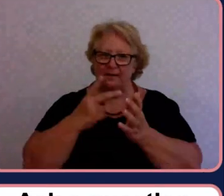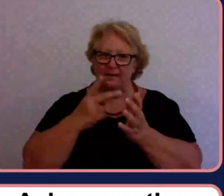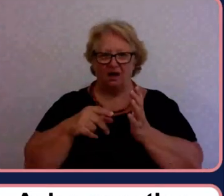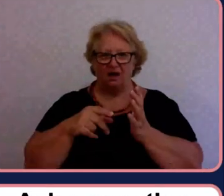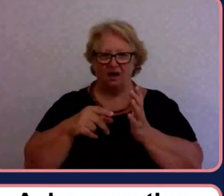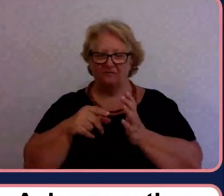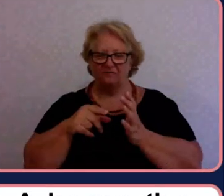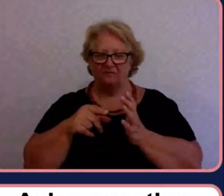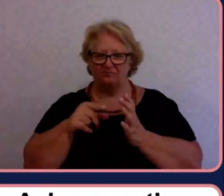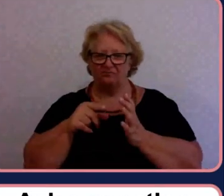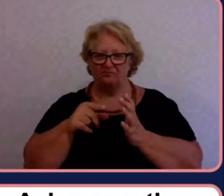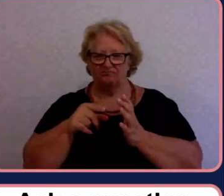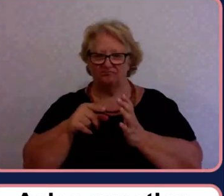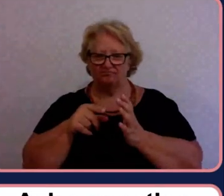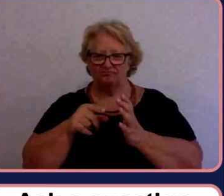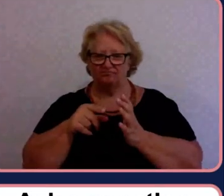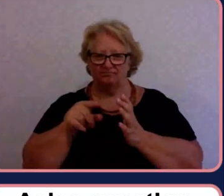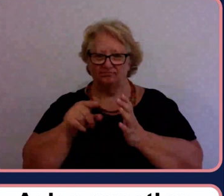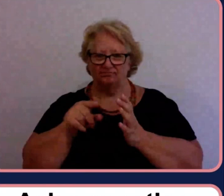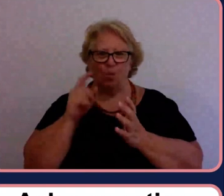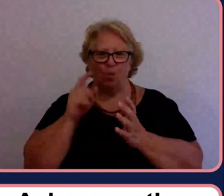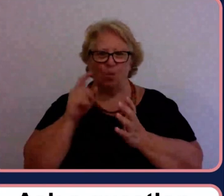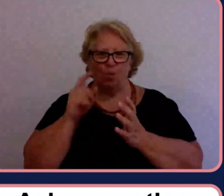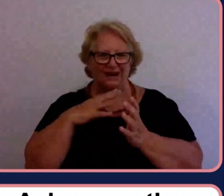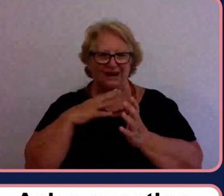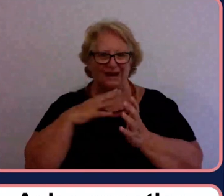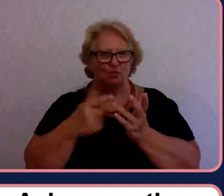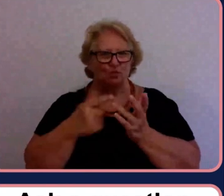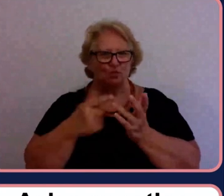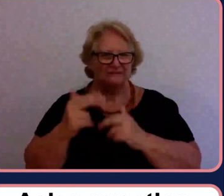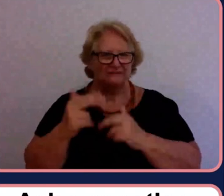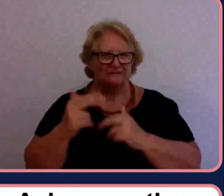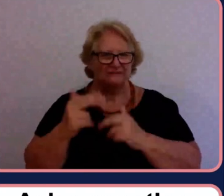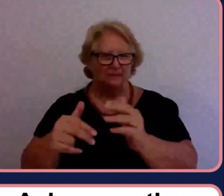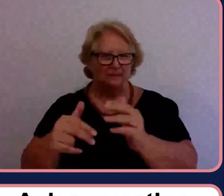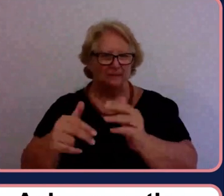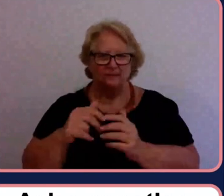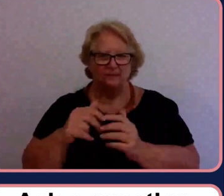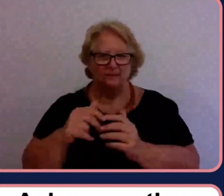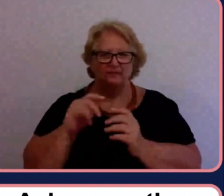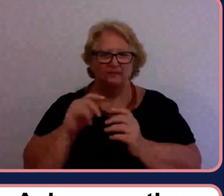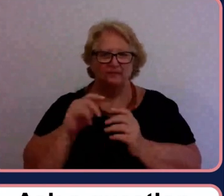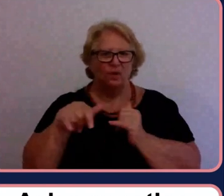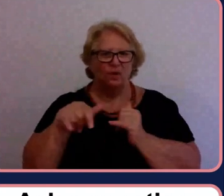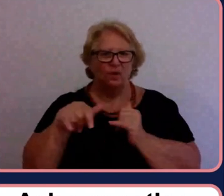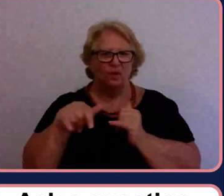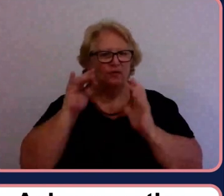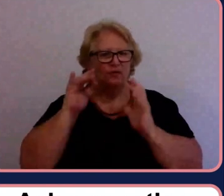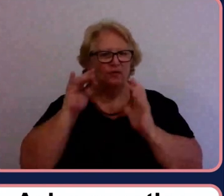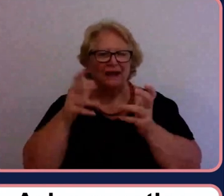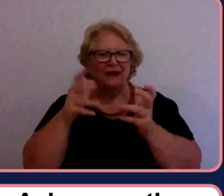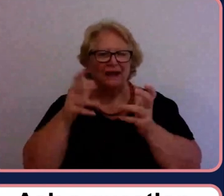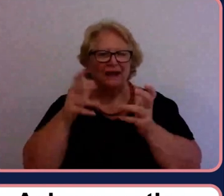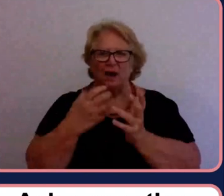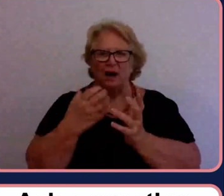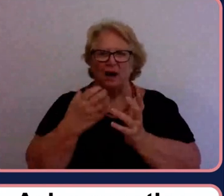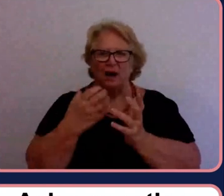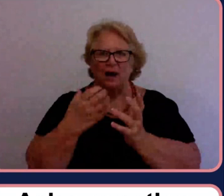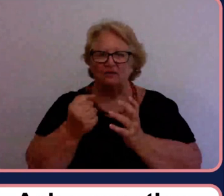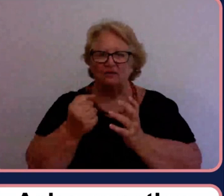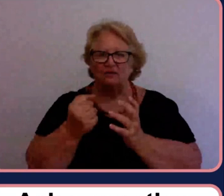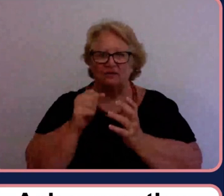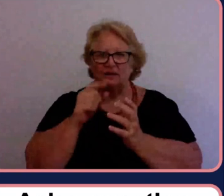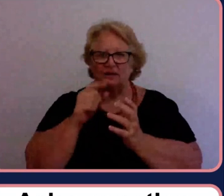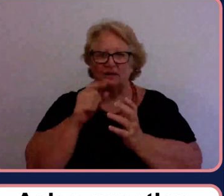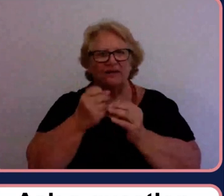designed, and we're very much keen to get the views of people with disability and other